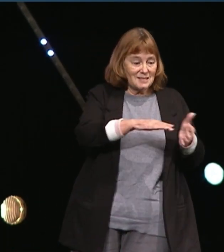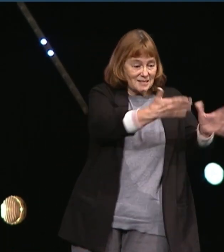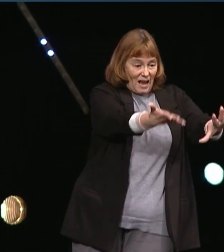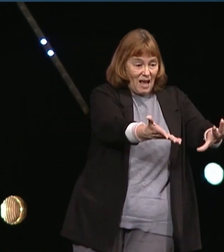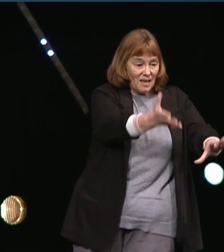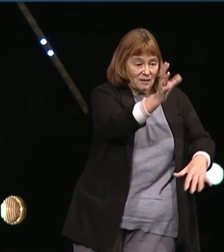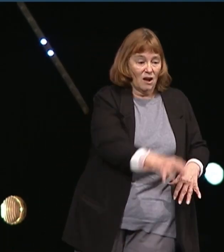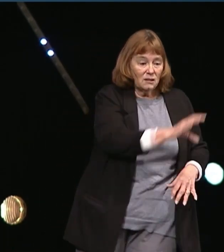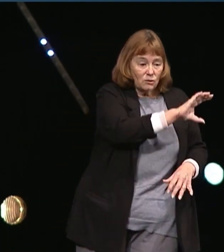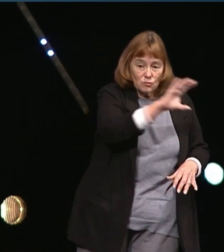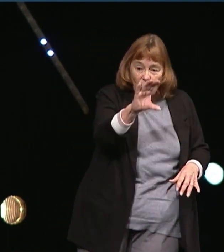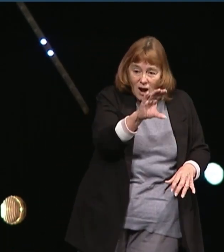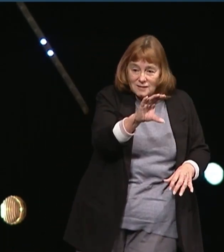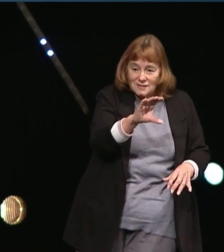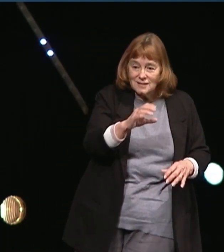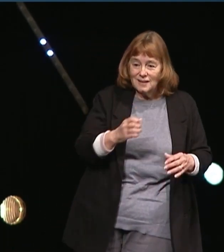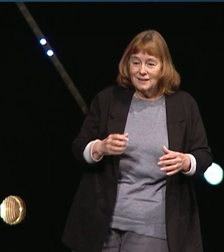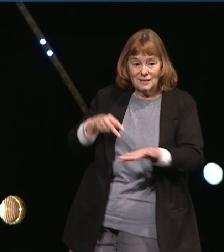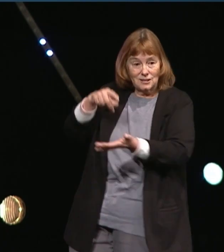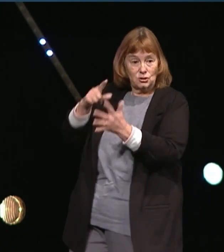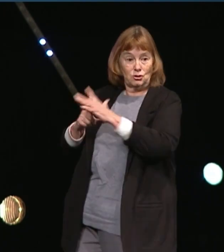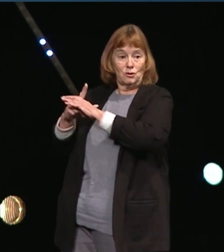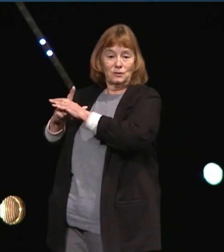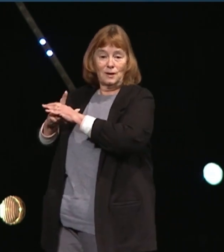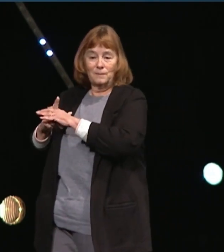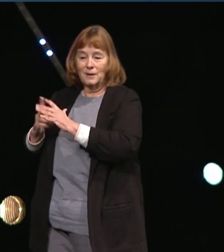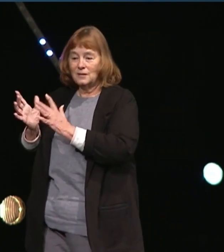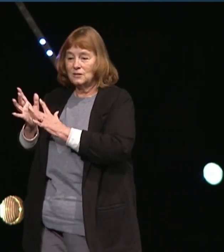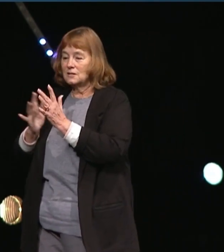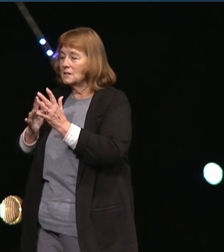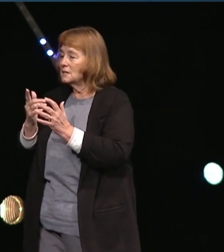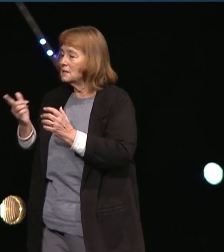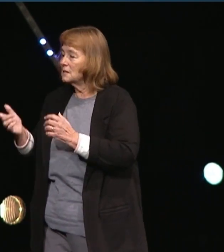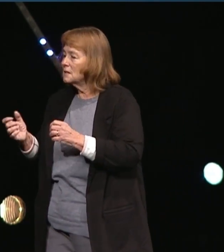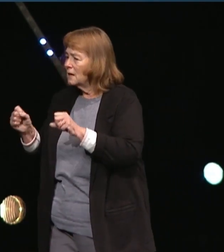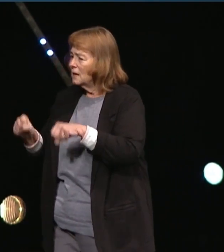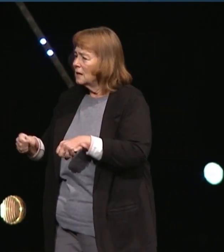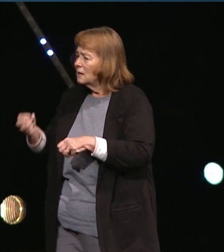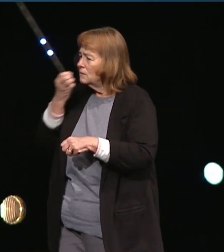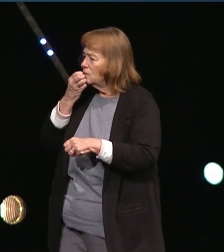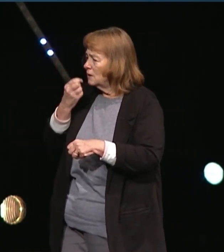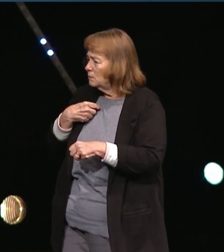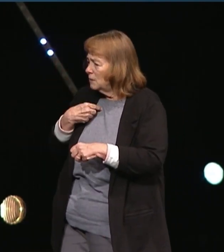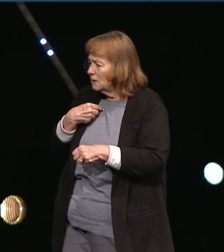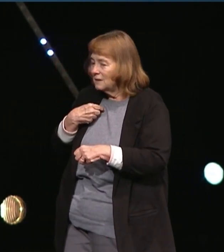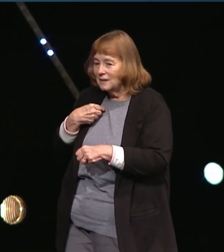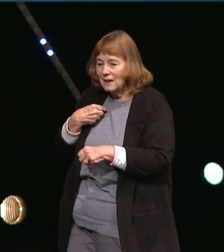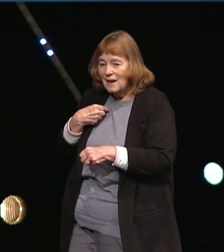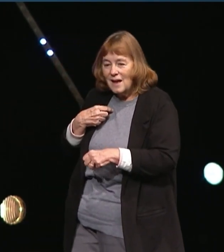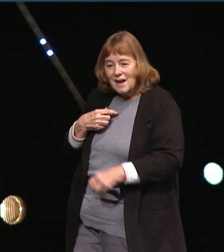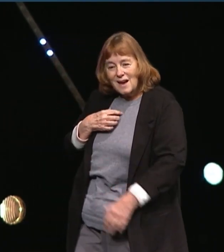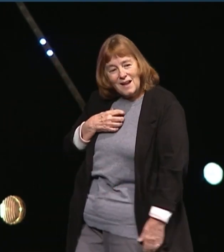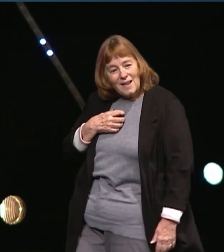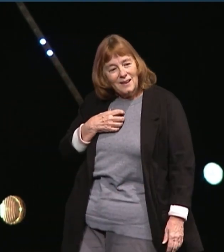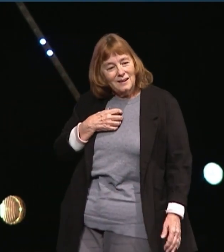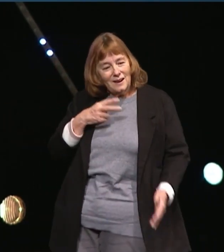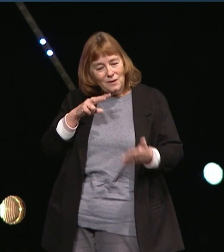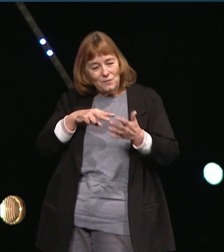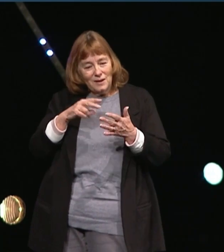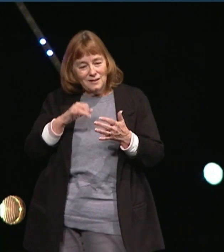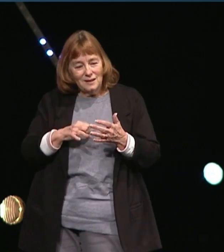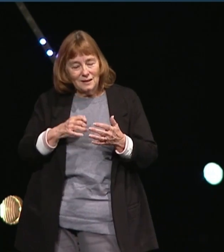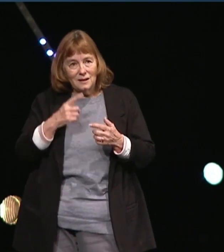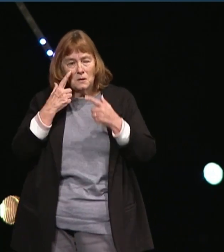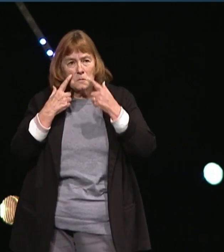all history. Jesus says, do you have any lunch? And I read that this week and just